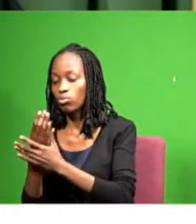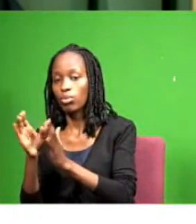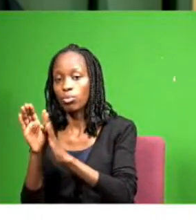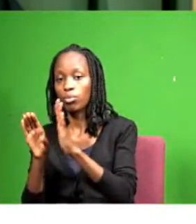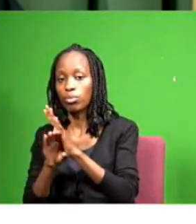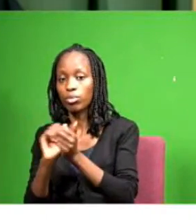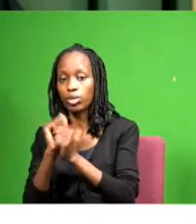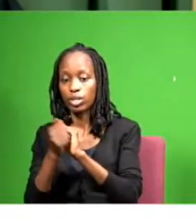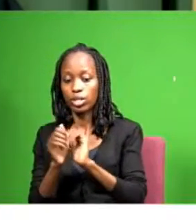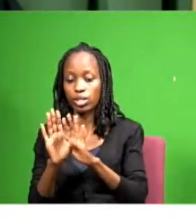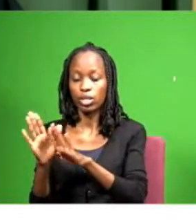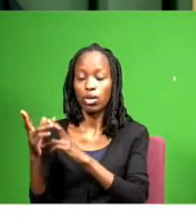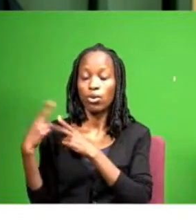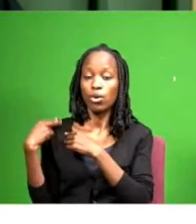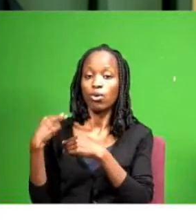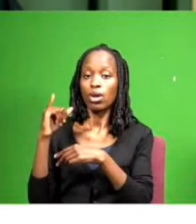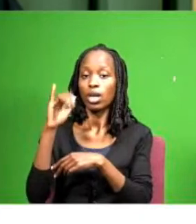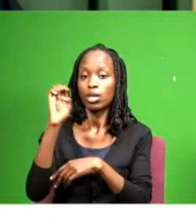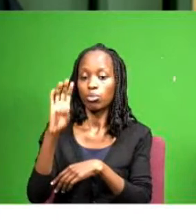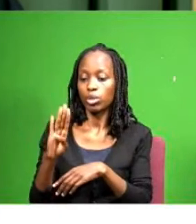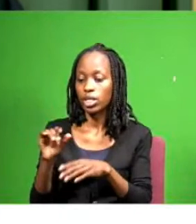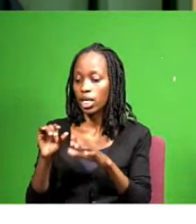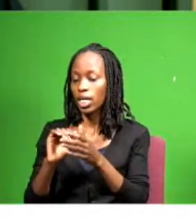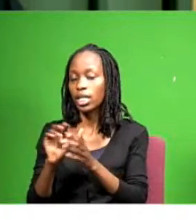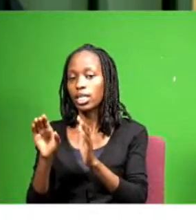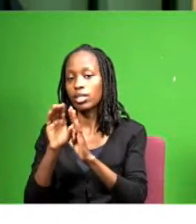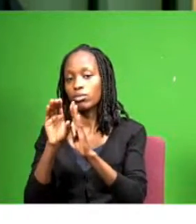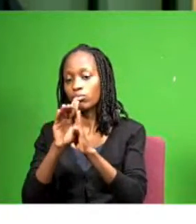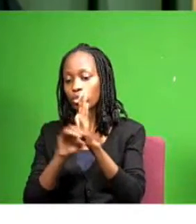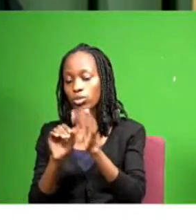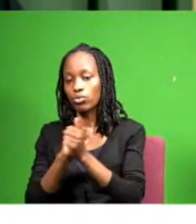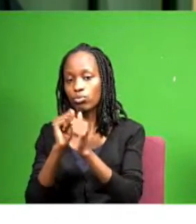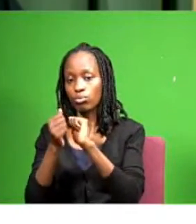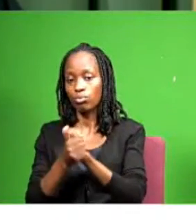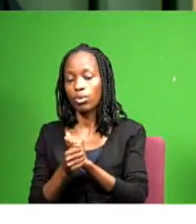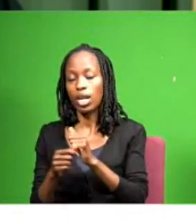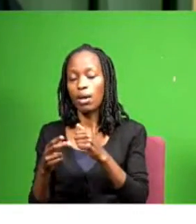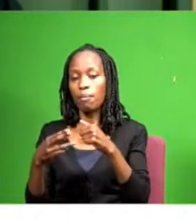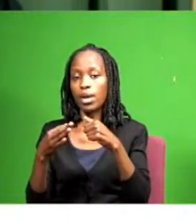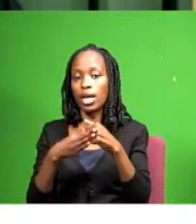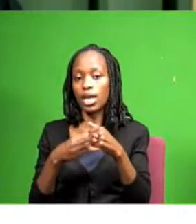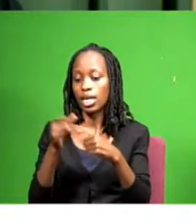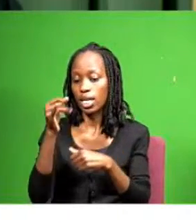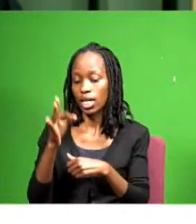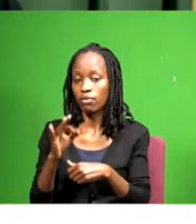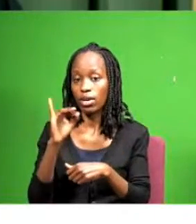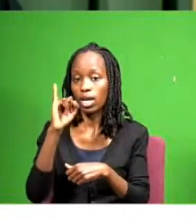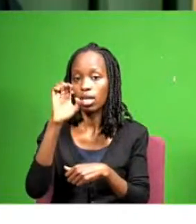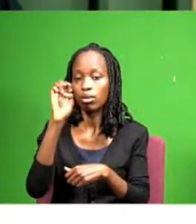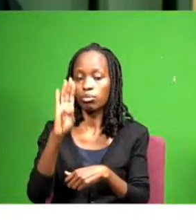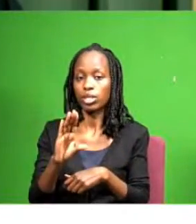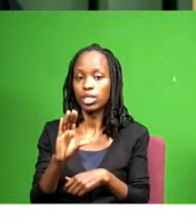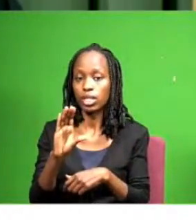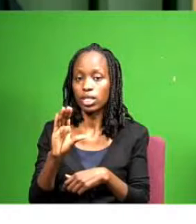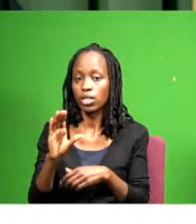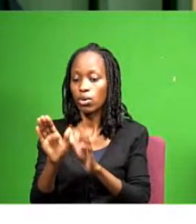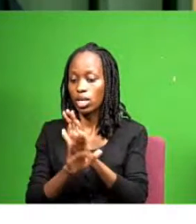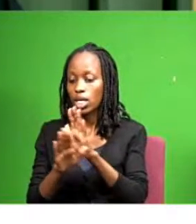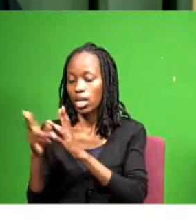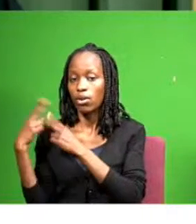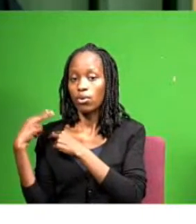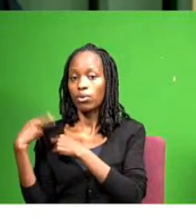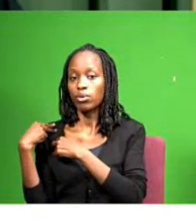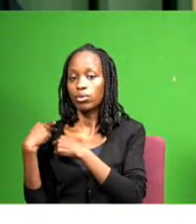of the IEBC in constitution amendment by popular initiative. Number 8, whether the IEBC was under an obligation to